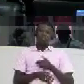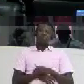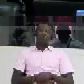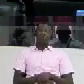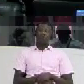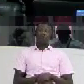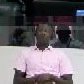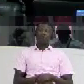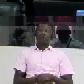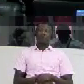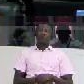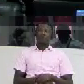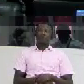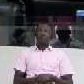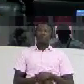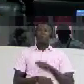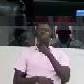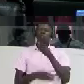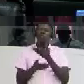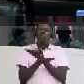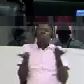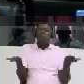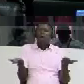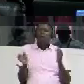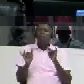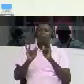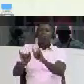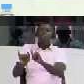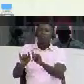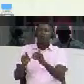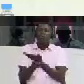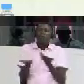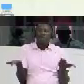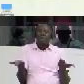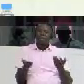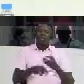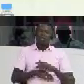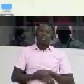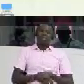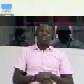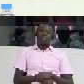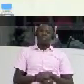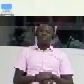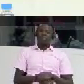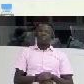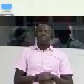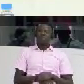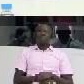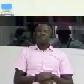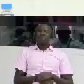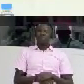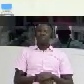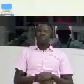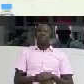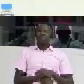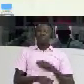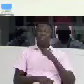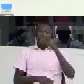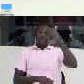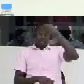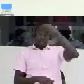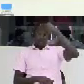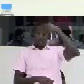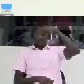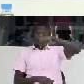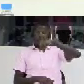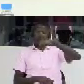apologies. And where are you based? yow fan nga toog sa liggéey fan la nekk fi mu nekk nii. At headquarters in Banjul.